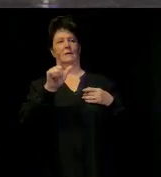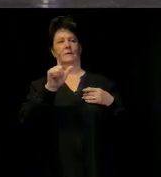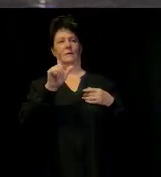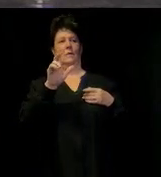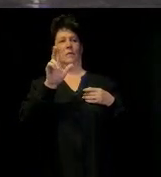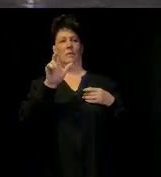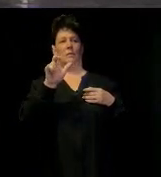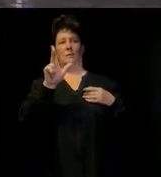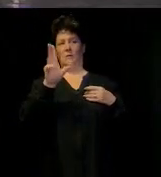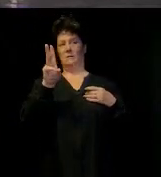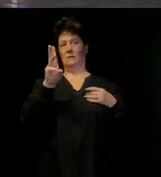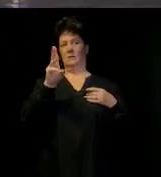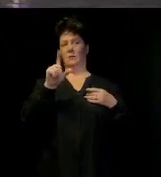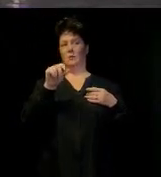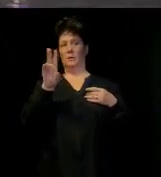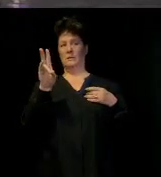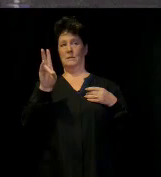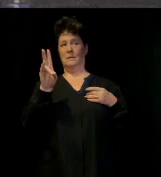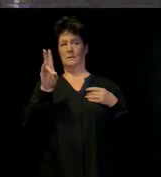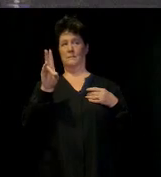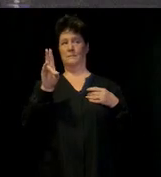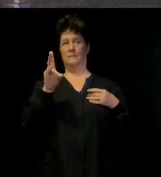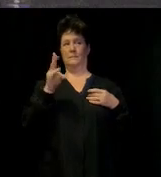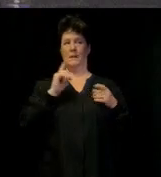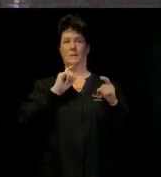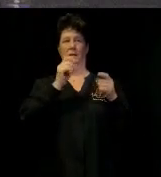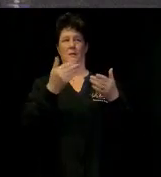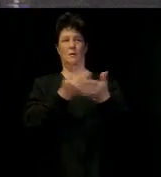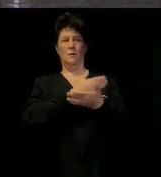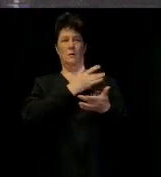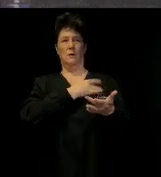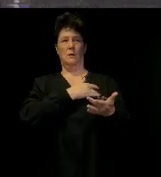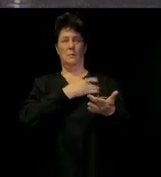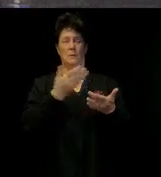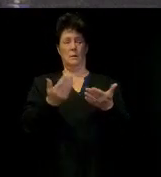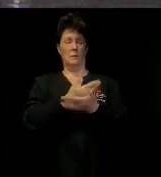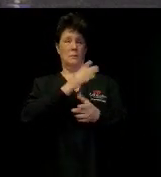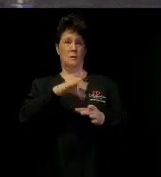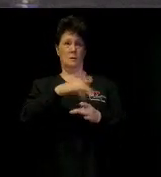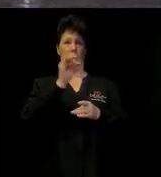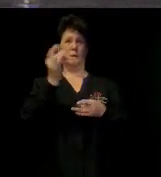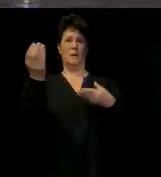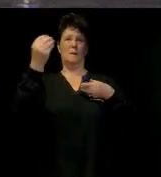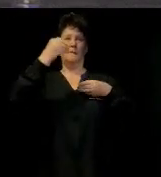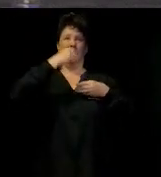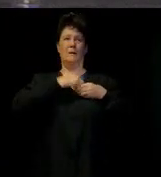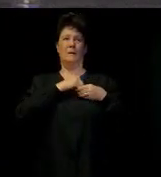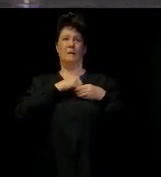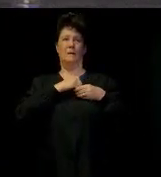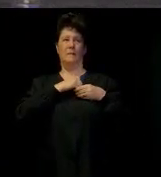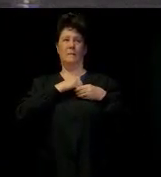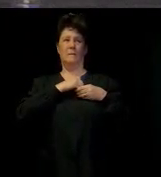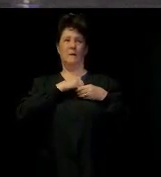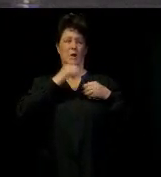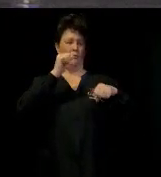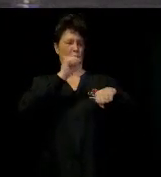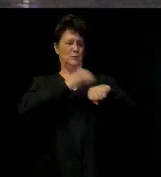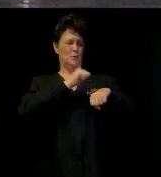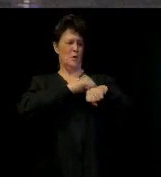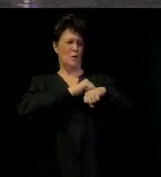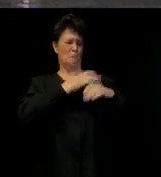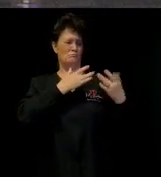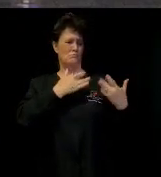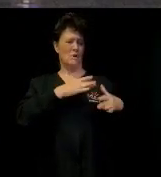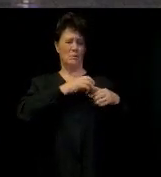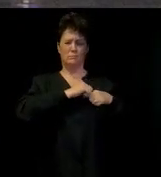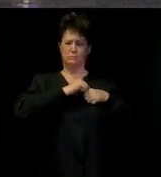Ezekiel 36:26. And I will give you a new heart and a new spirit, and I will put within you, and I will remove the heart of stone from flesh, and give